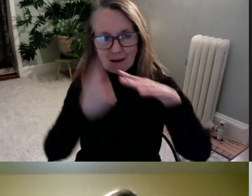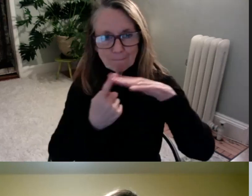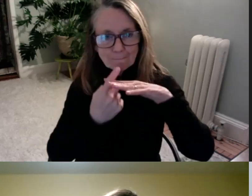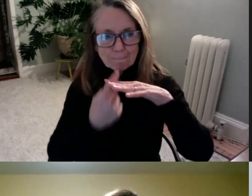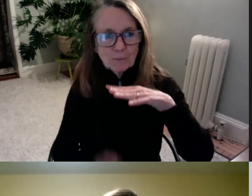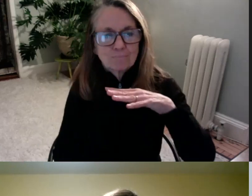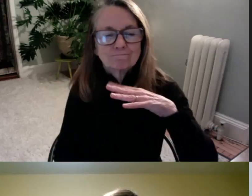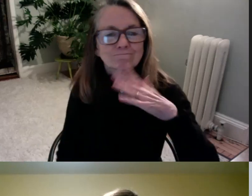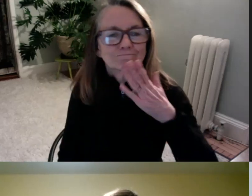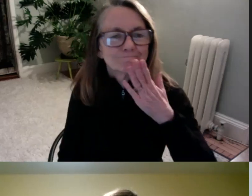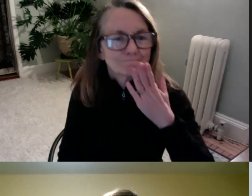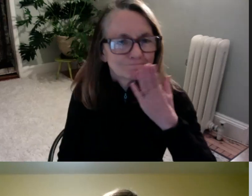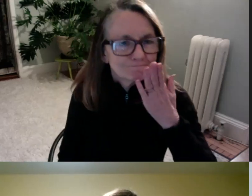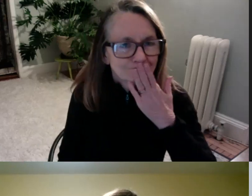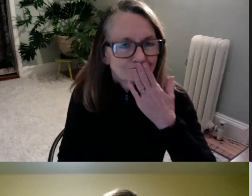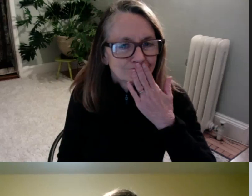thought.